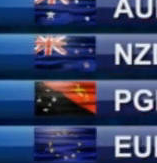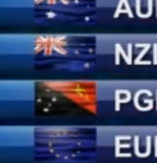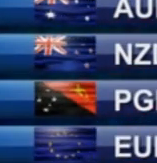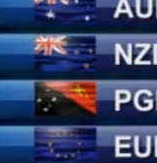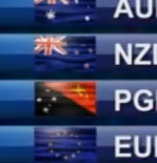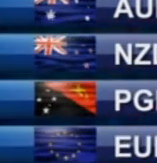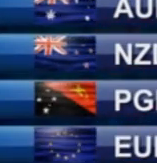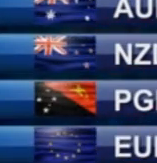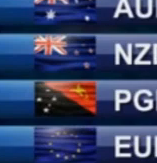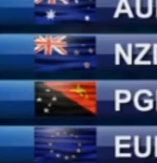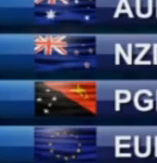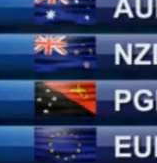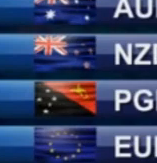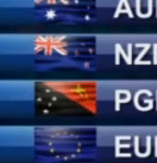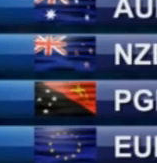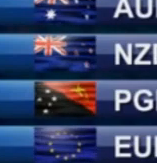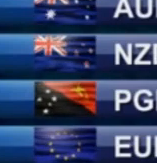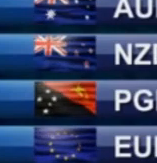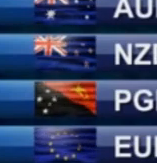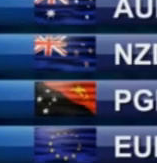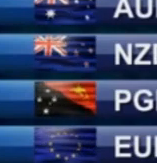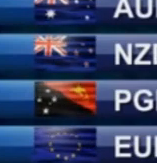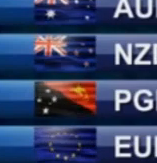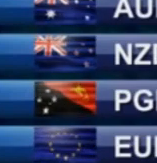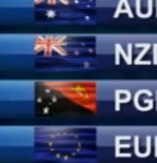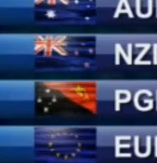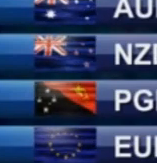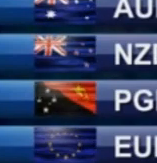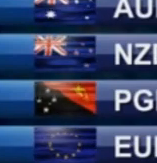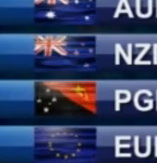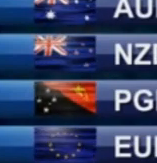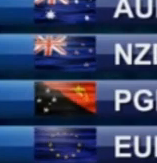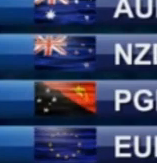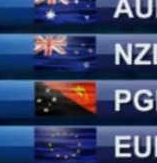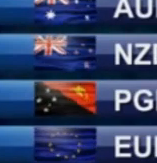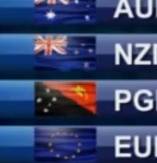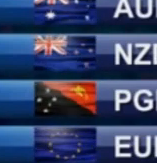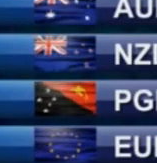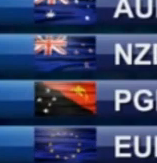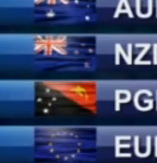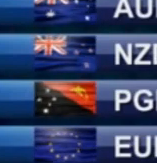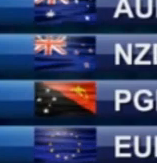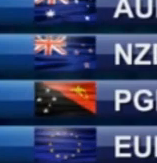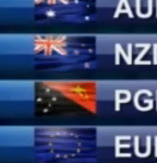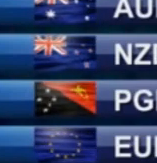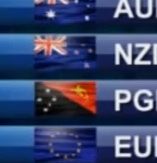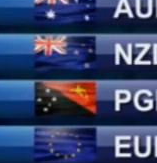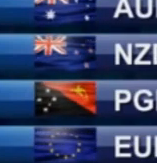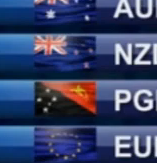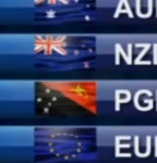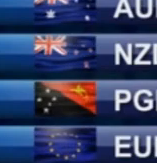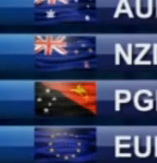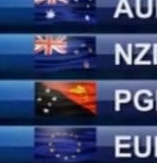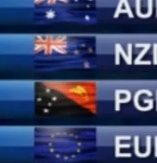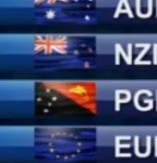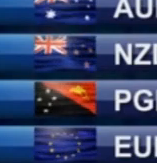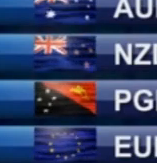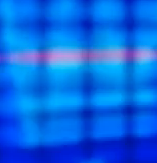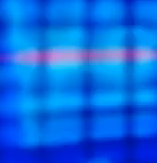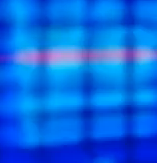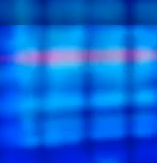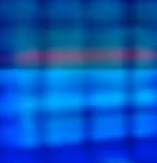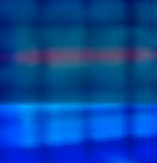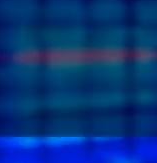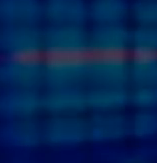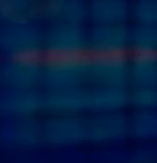As often happens, a rise in the greenback signaled a drop for the Sangamoli versus the Aussie and Kiwi dollars, as well as the euro and the